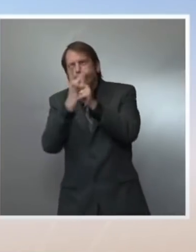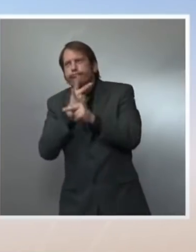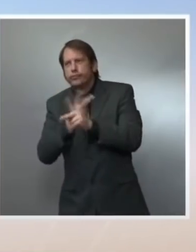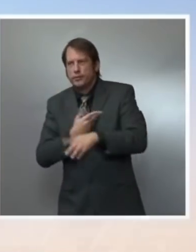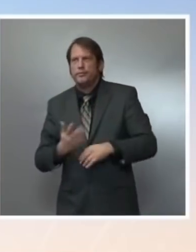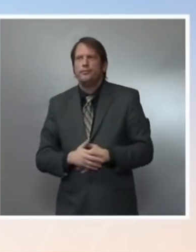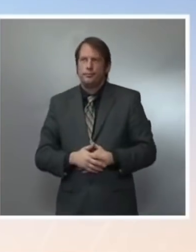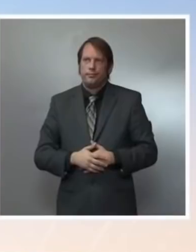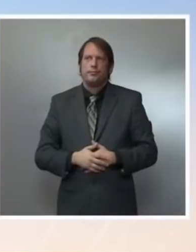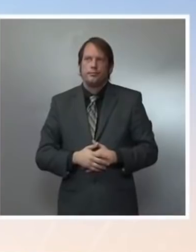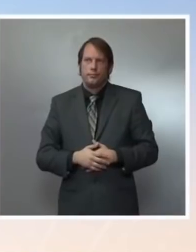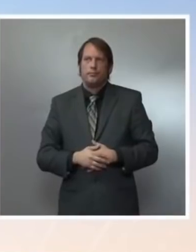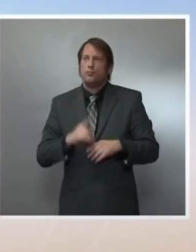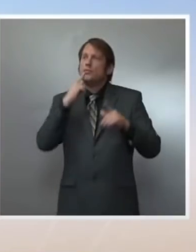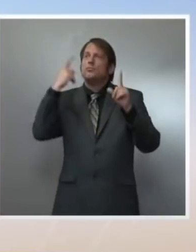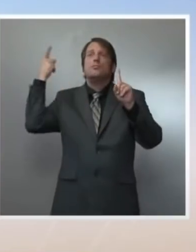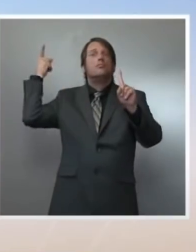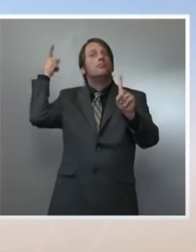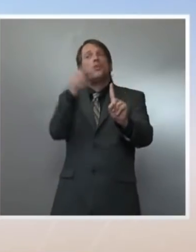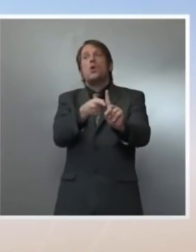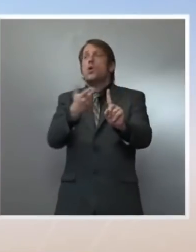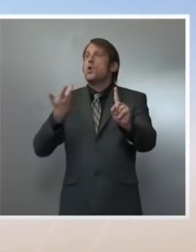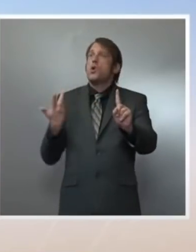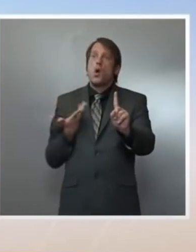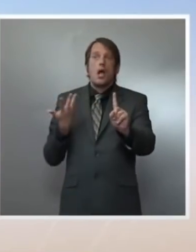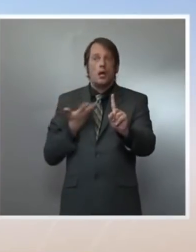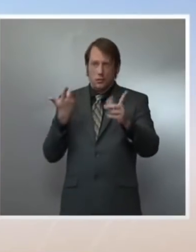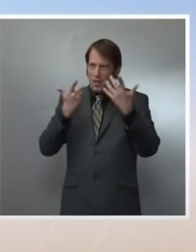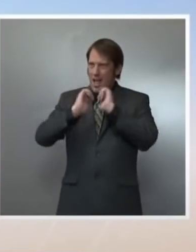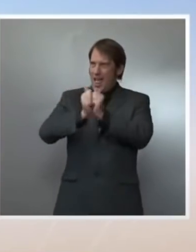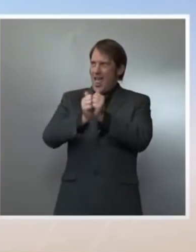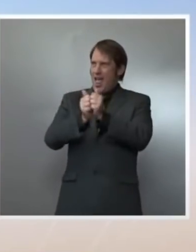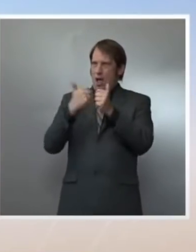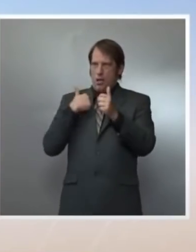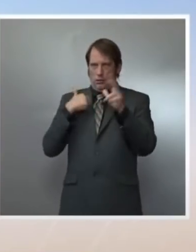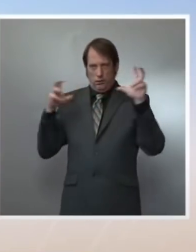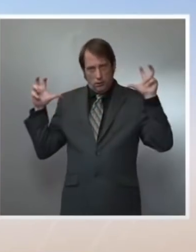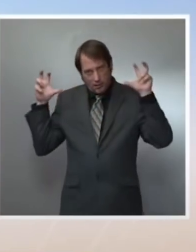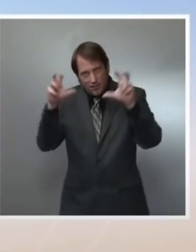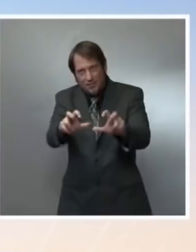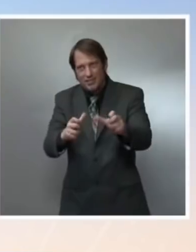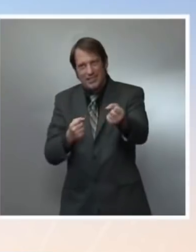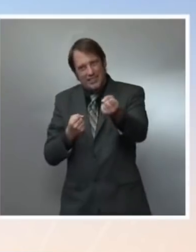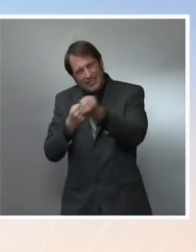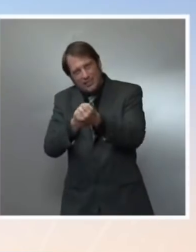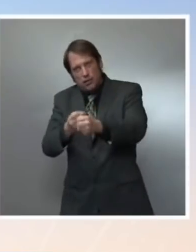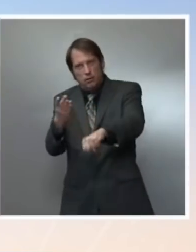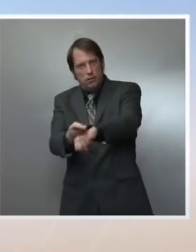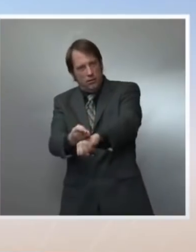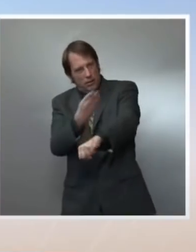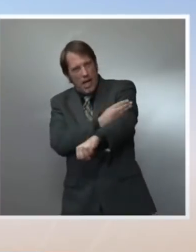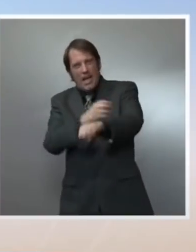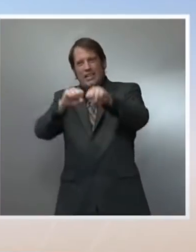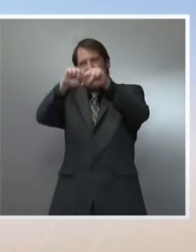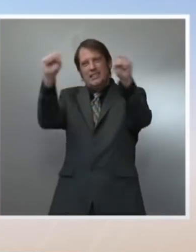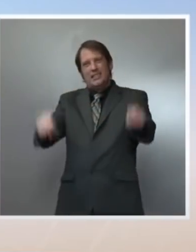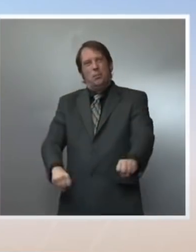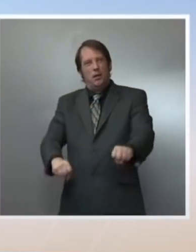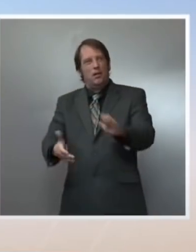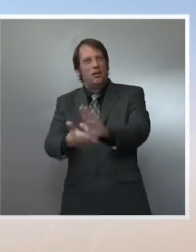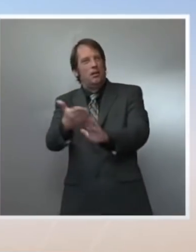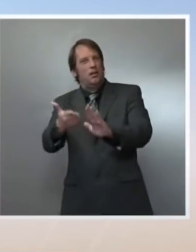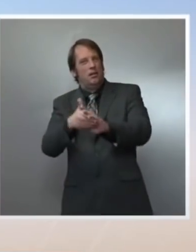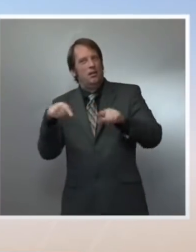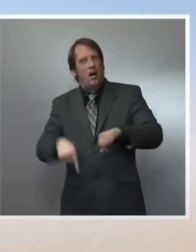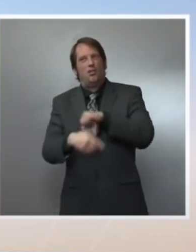this historic investment to modernize our infrastructure, create millions of jobs forward. The mechanisms for that, the construction of